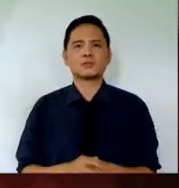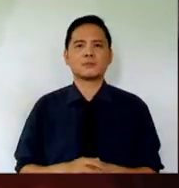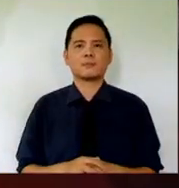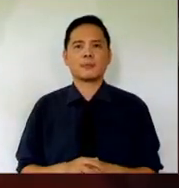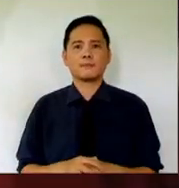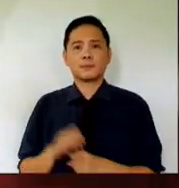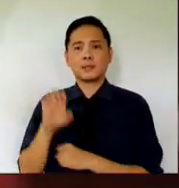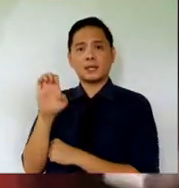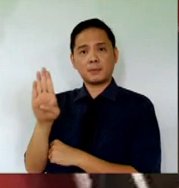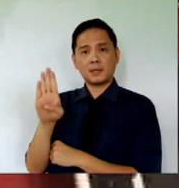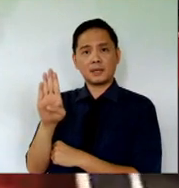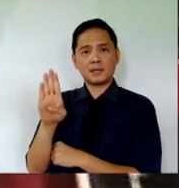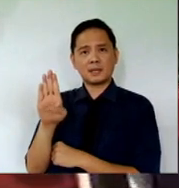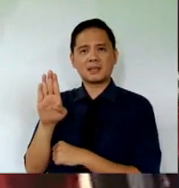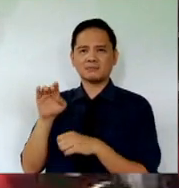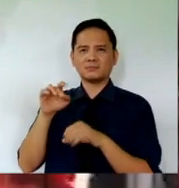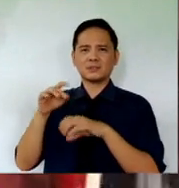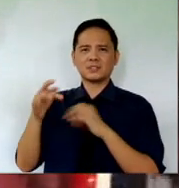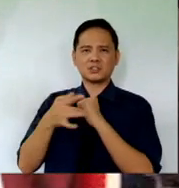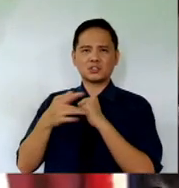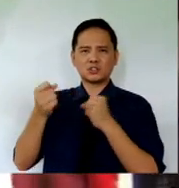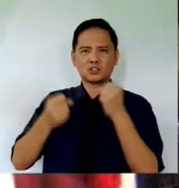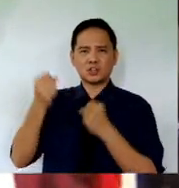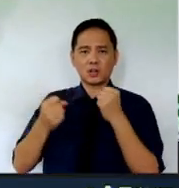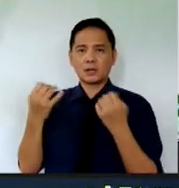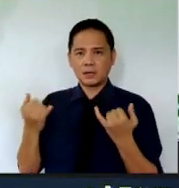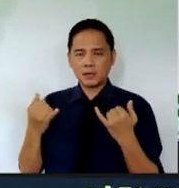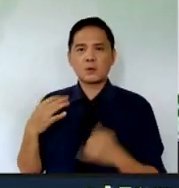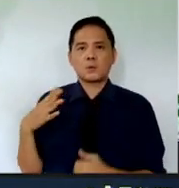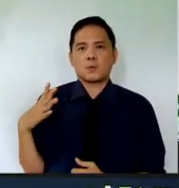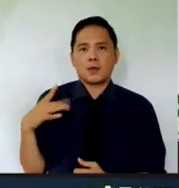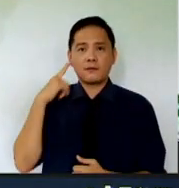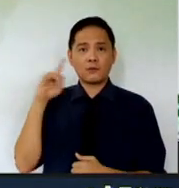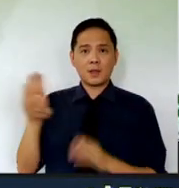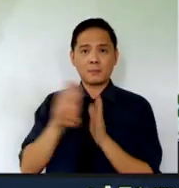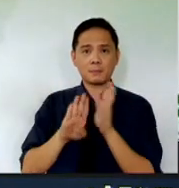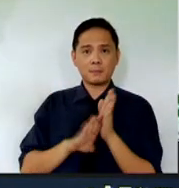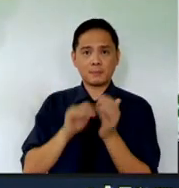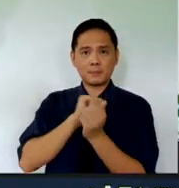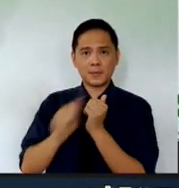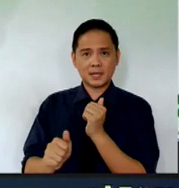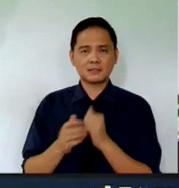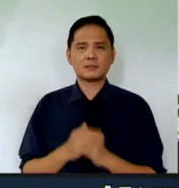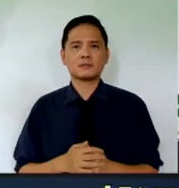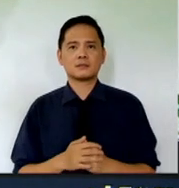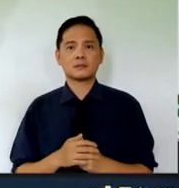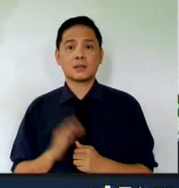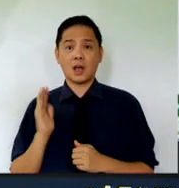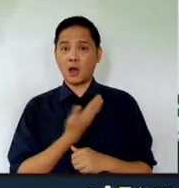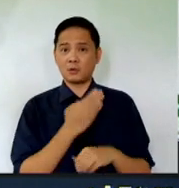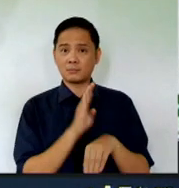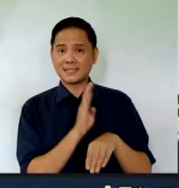are eagerly waiting for the passage of the bill. We, as an industry, are capable enough